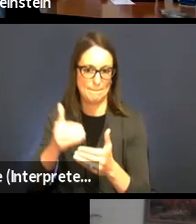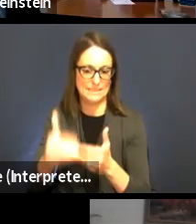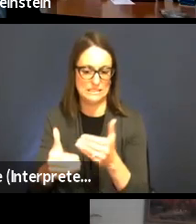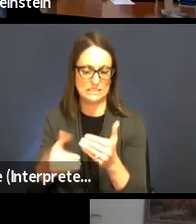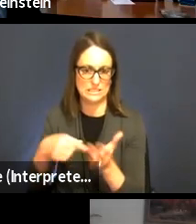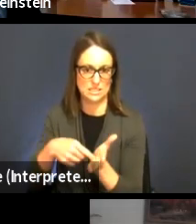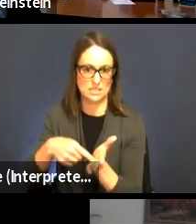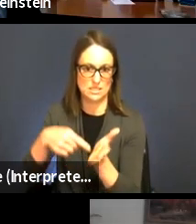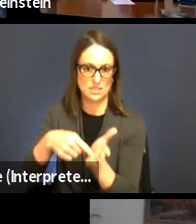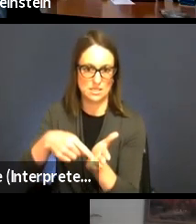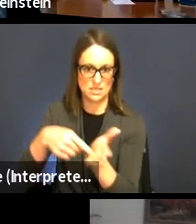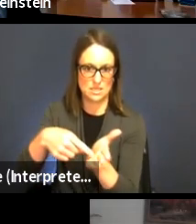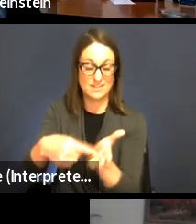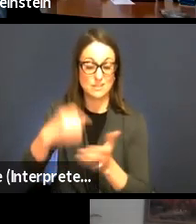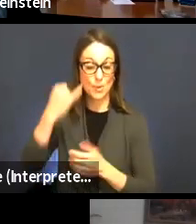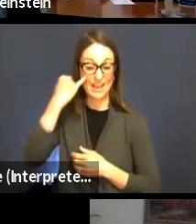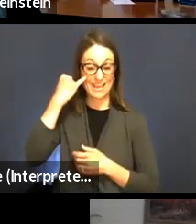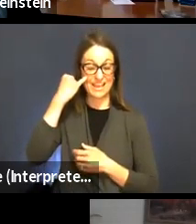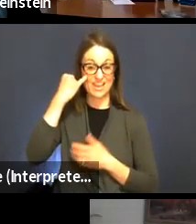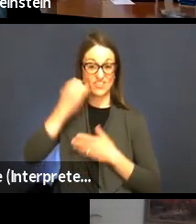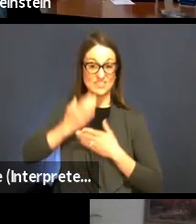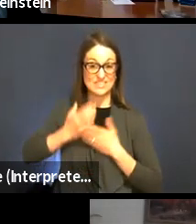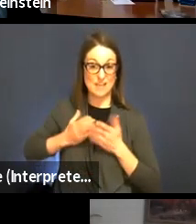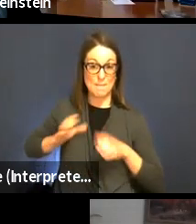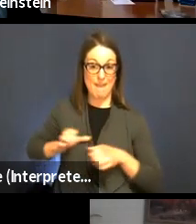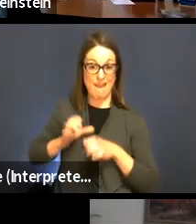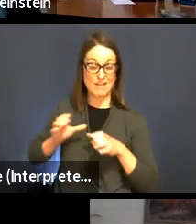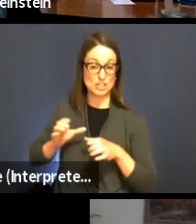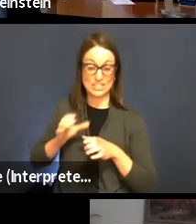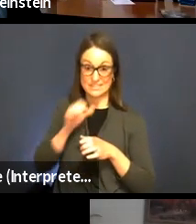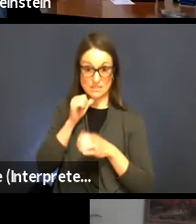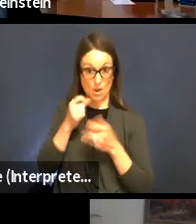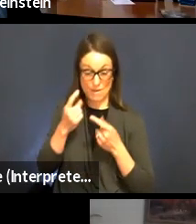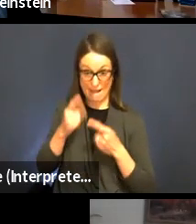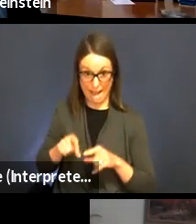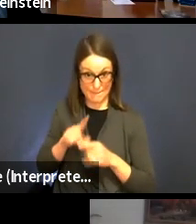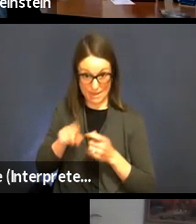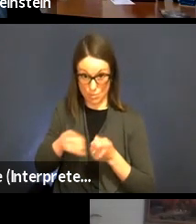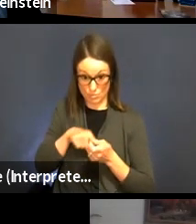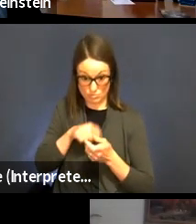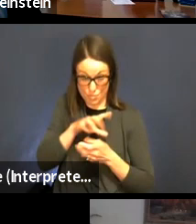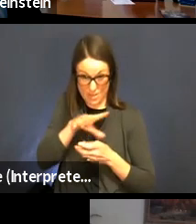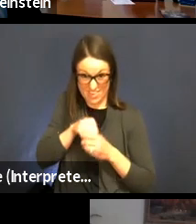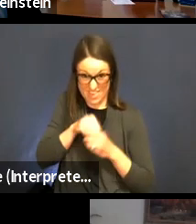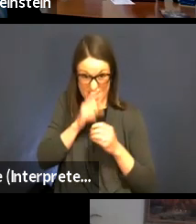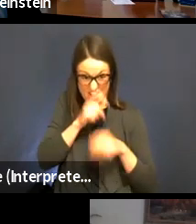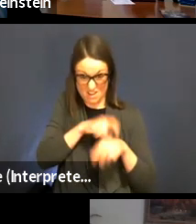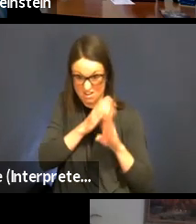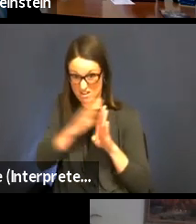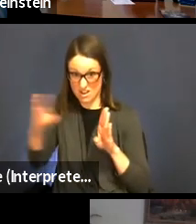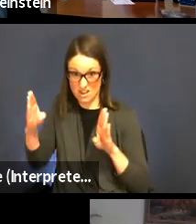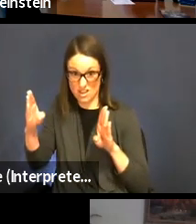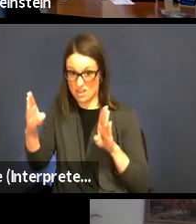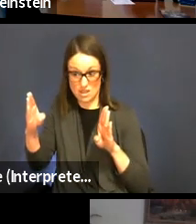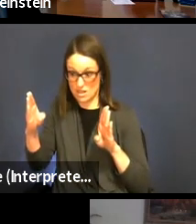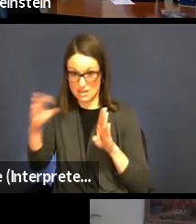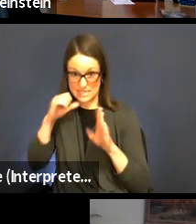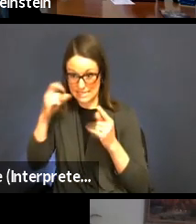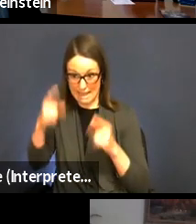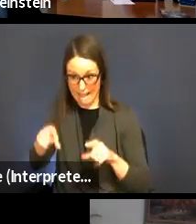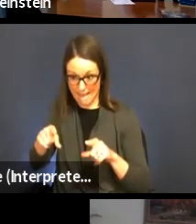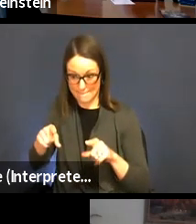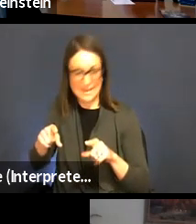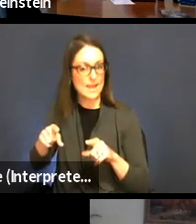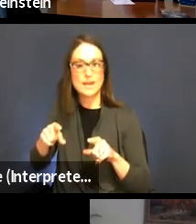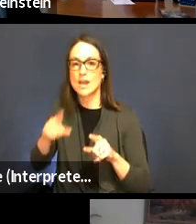certain actions aren't taken within a defined period of time, it moves through directly to the next step